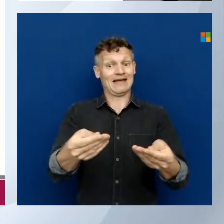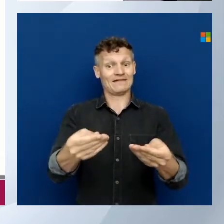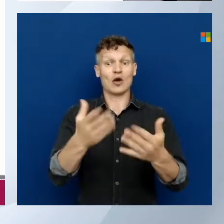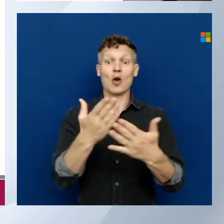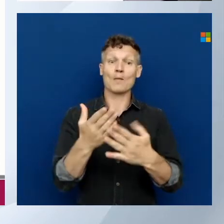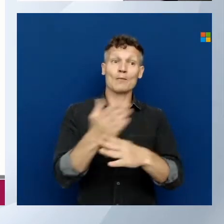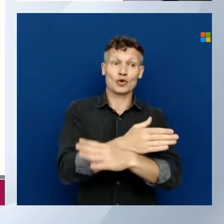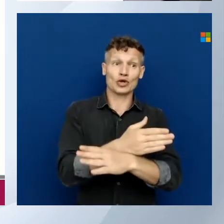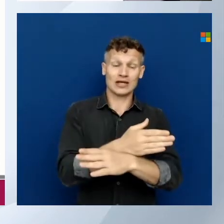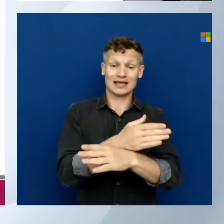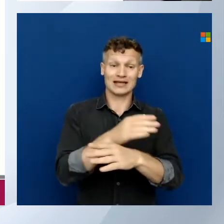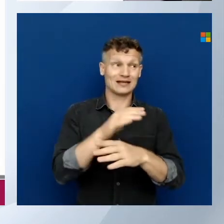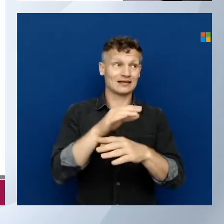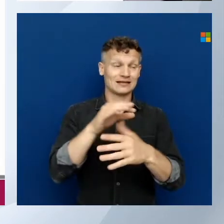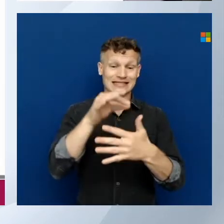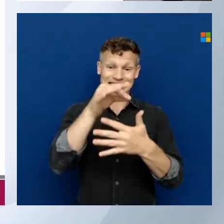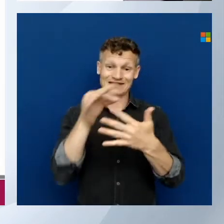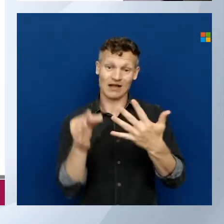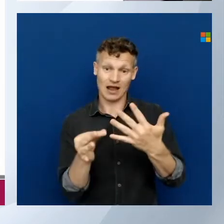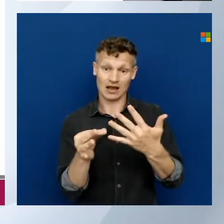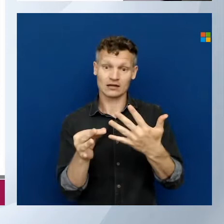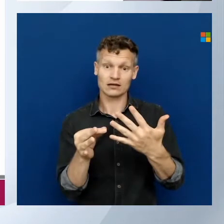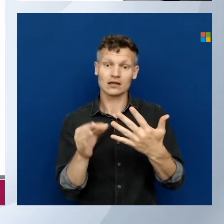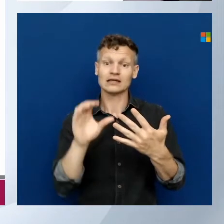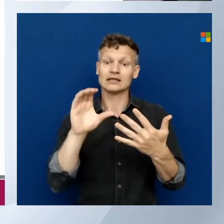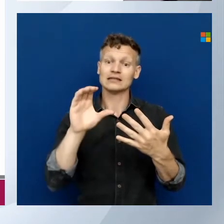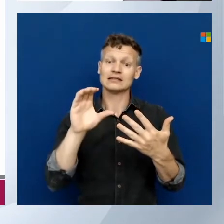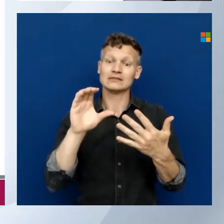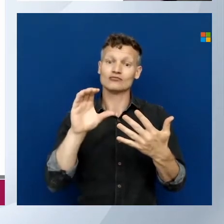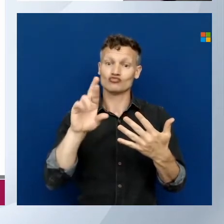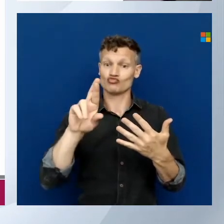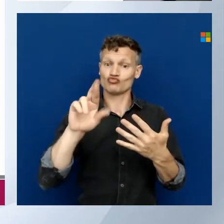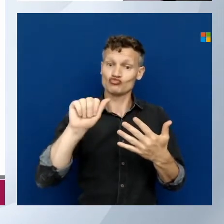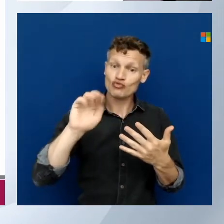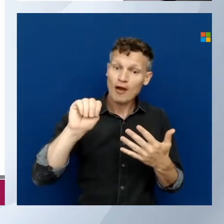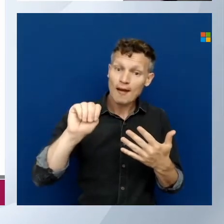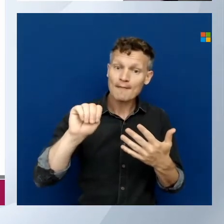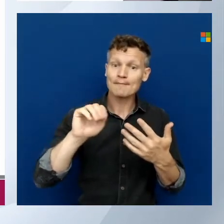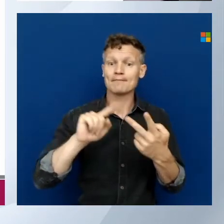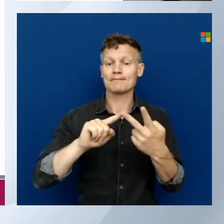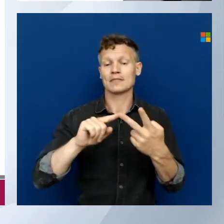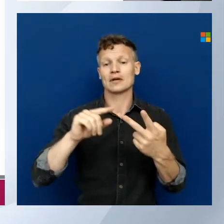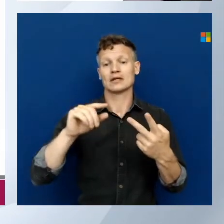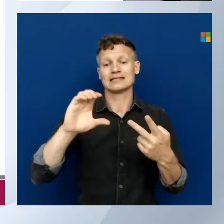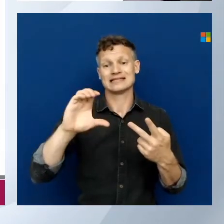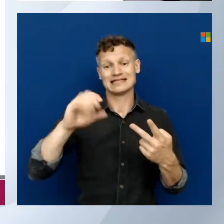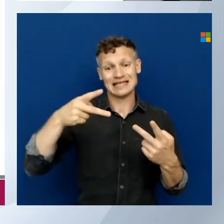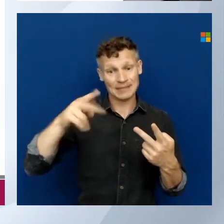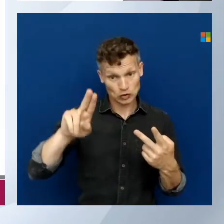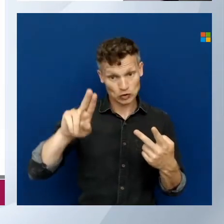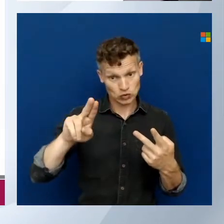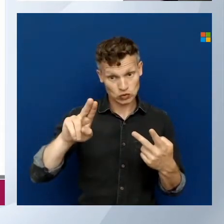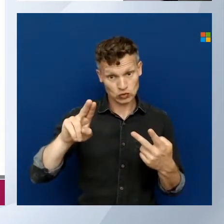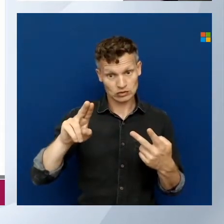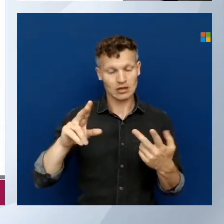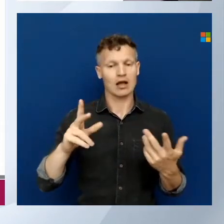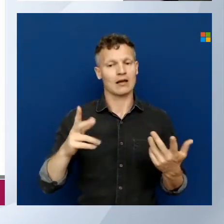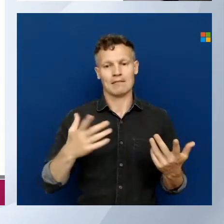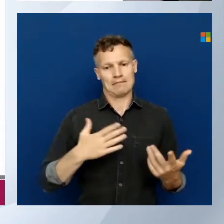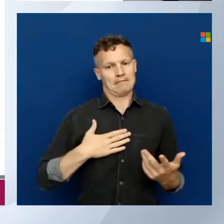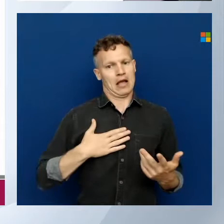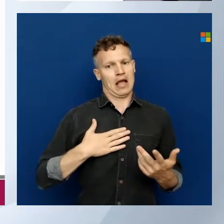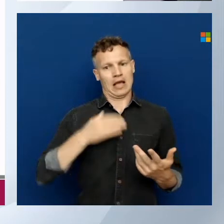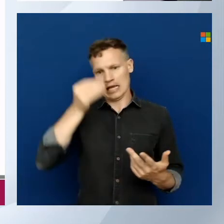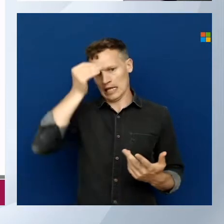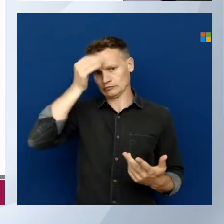GPU. And luckily, storage, at least that's not my focus of expertise,